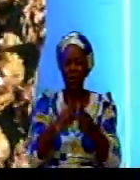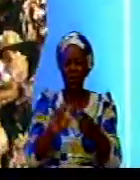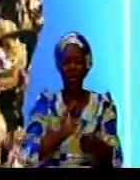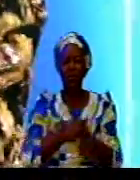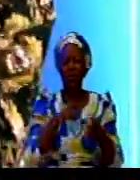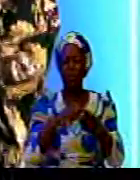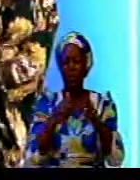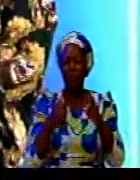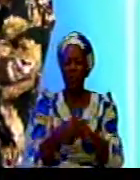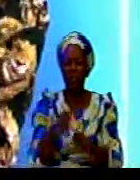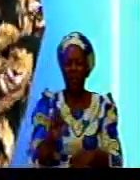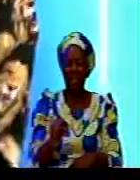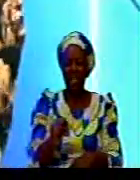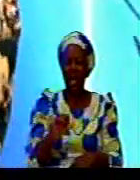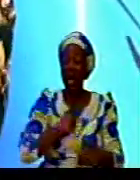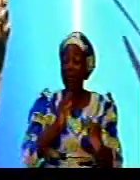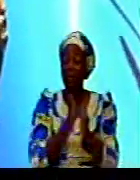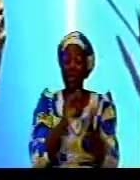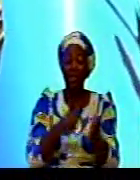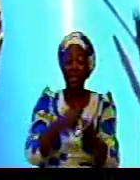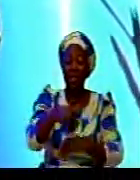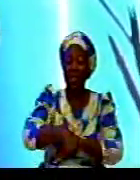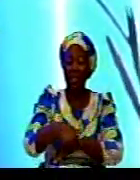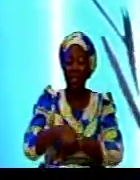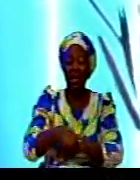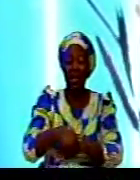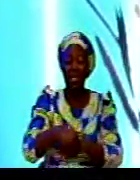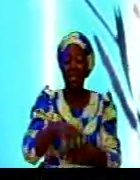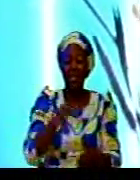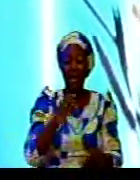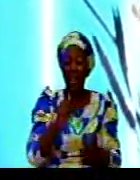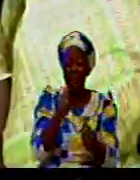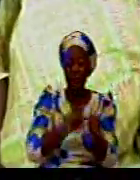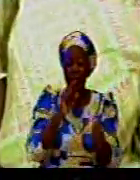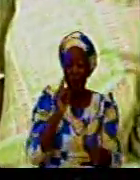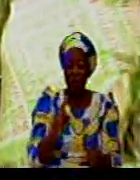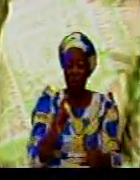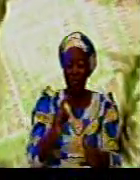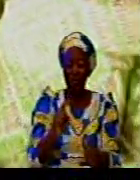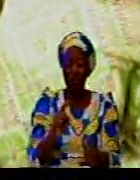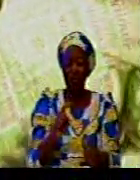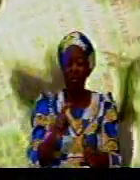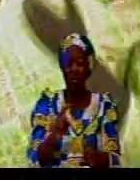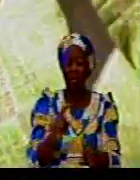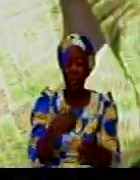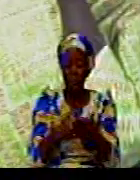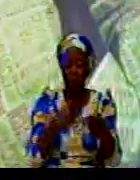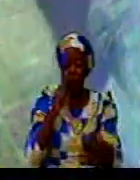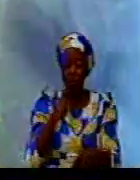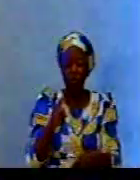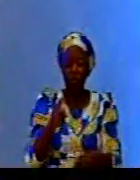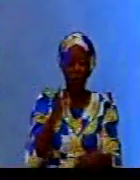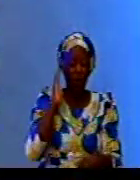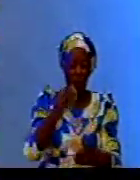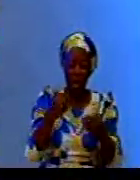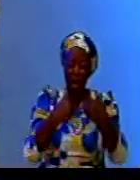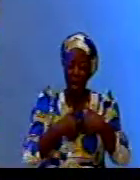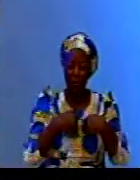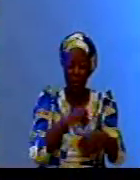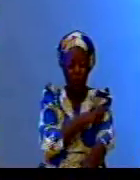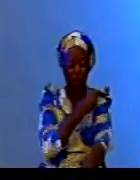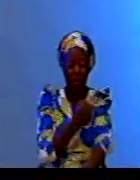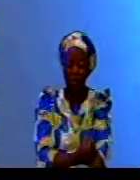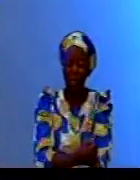end, you will bring answer to our problems. I pray tonight, everyone in